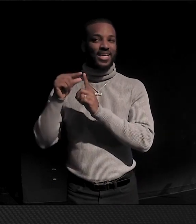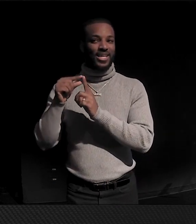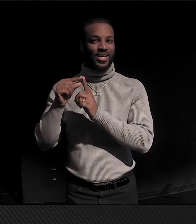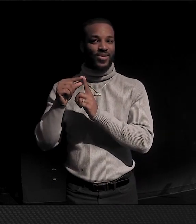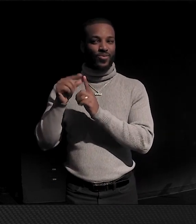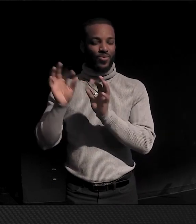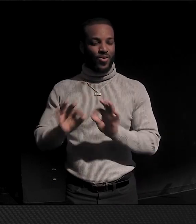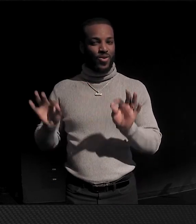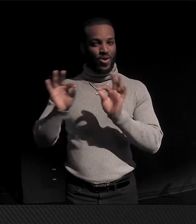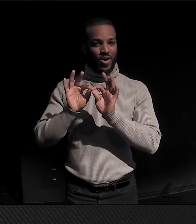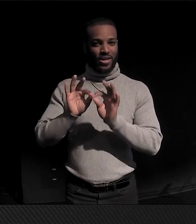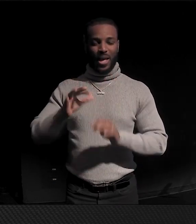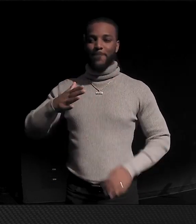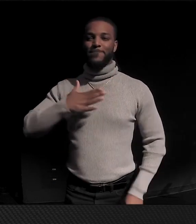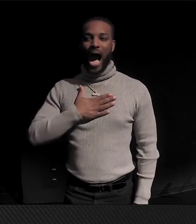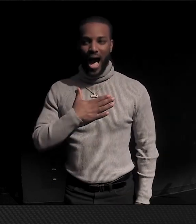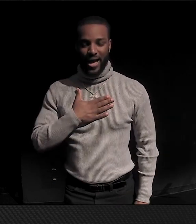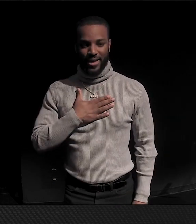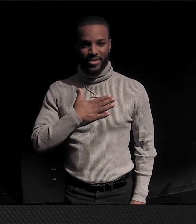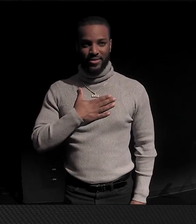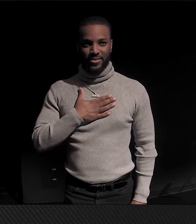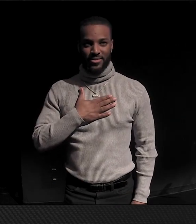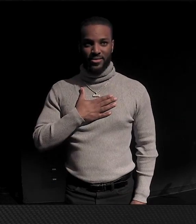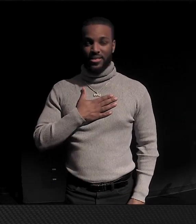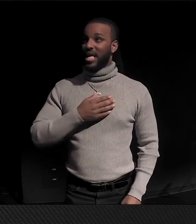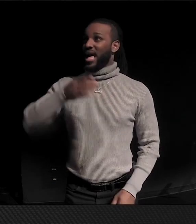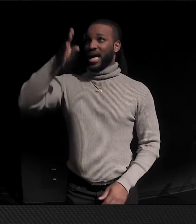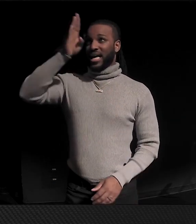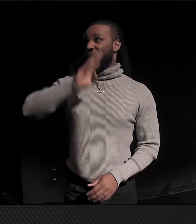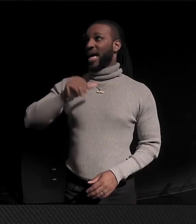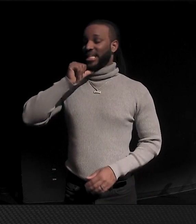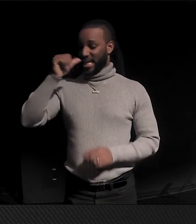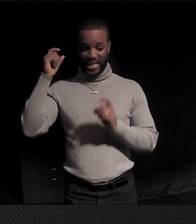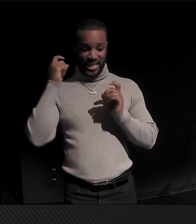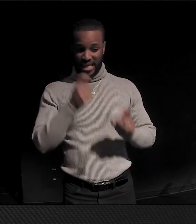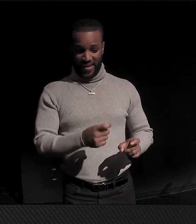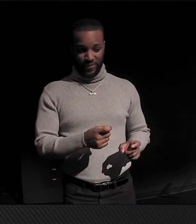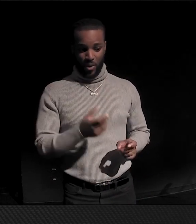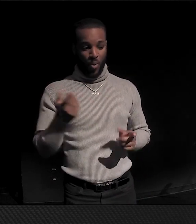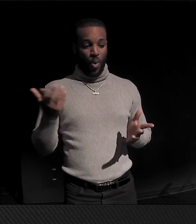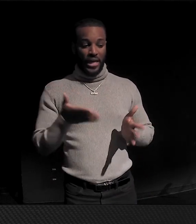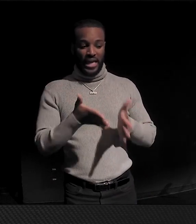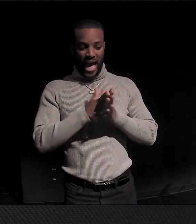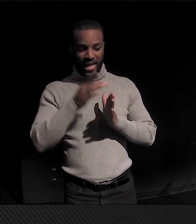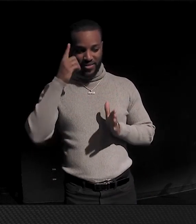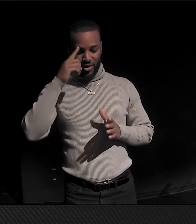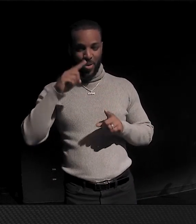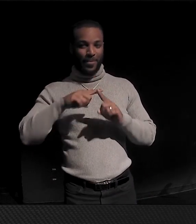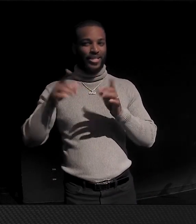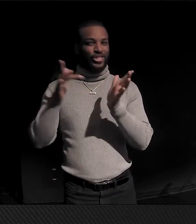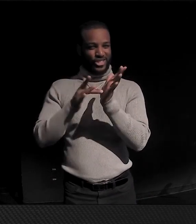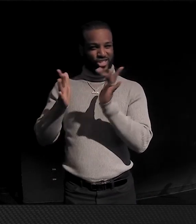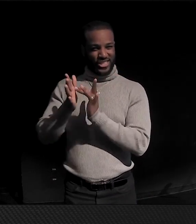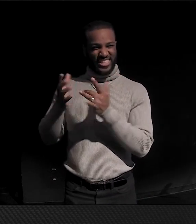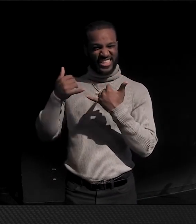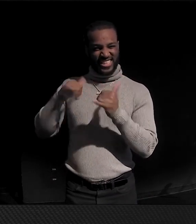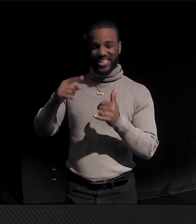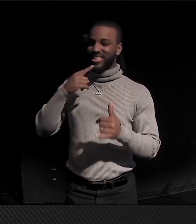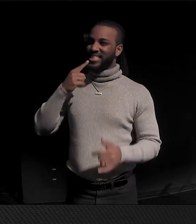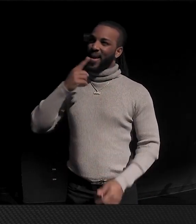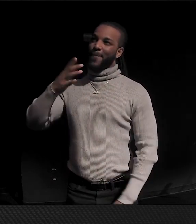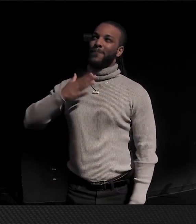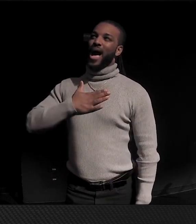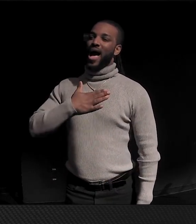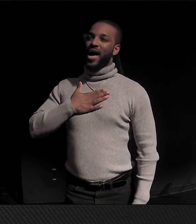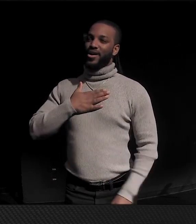God didn't give him what he asked for in the garden, and yet Jesus was holding on to who his Father was